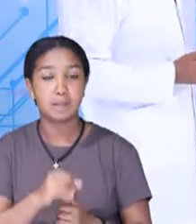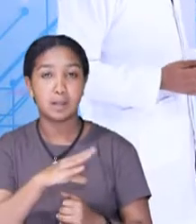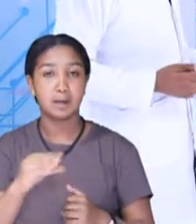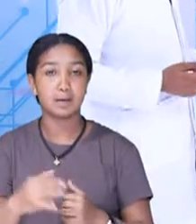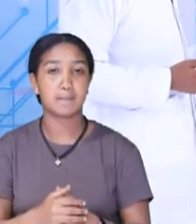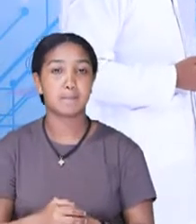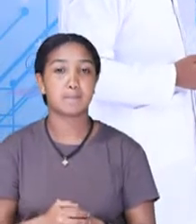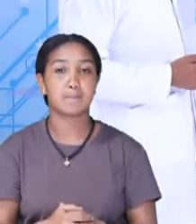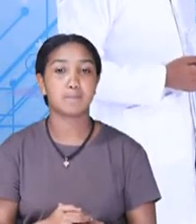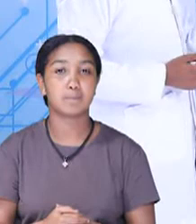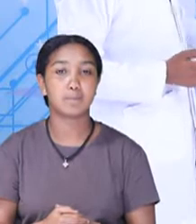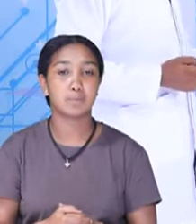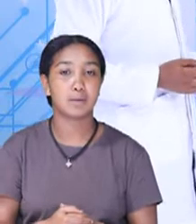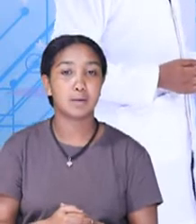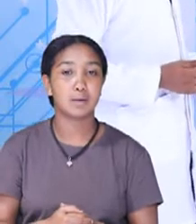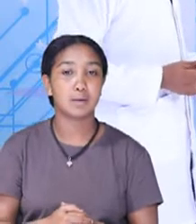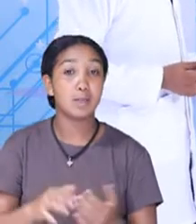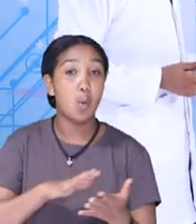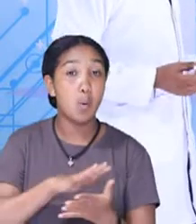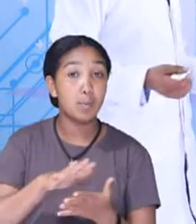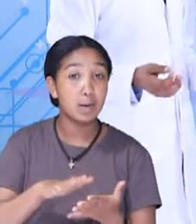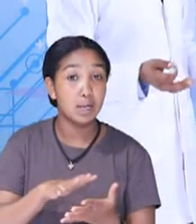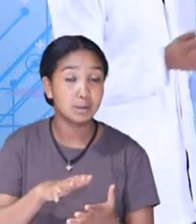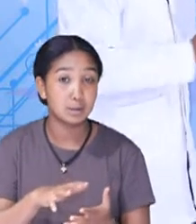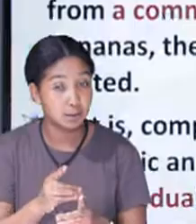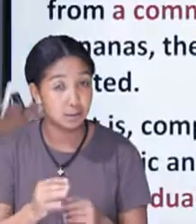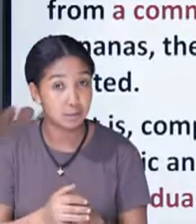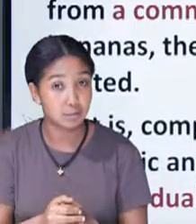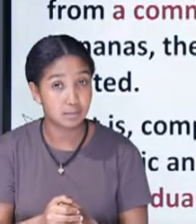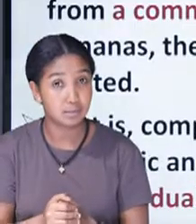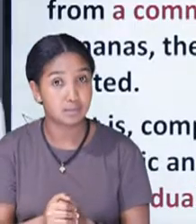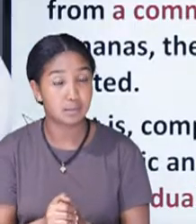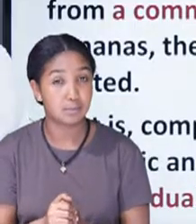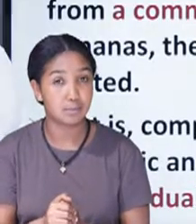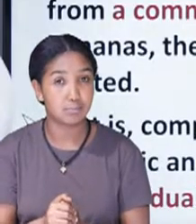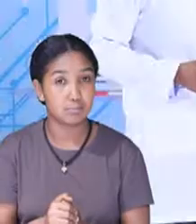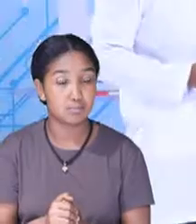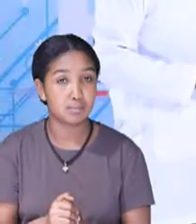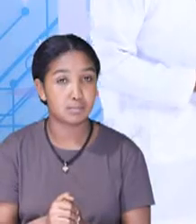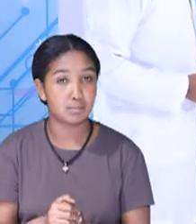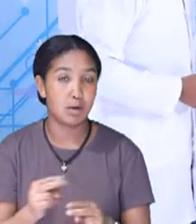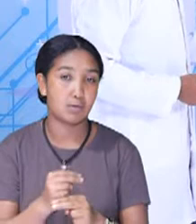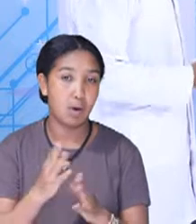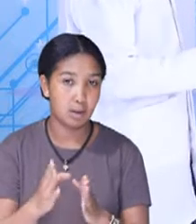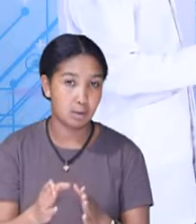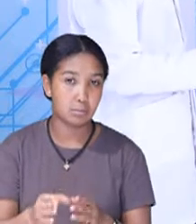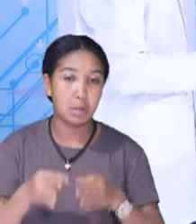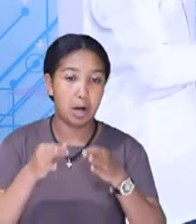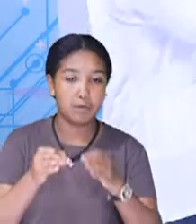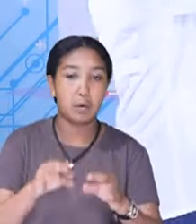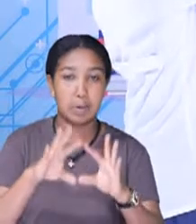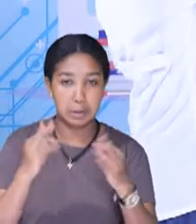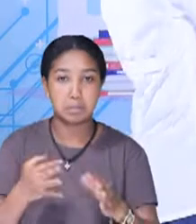And the complex creatures evolve from more simplistic ancestor naturally over